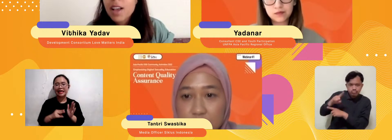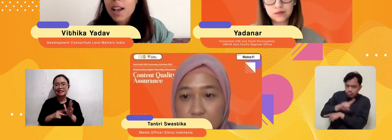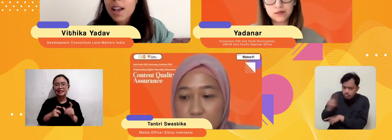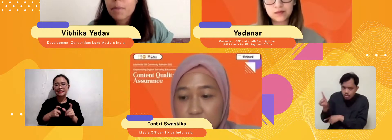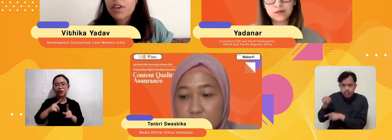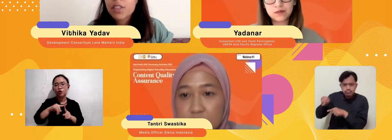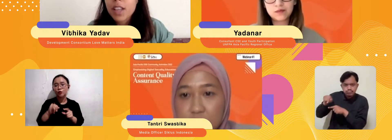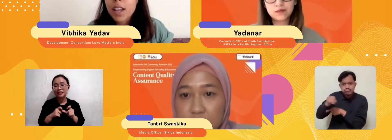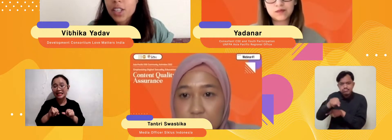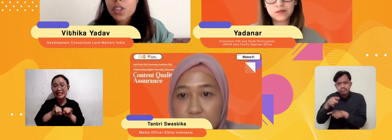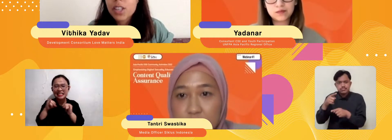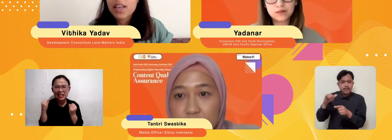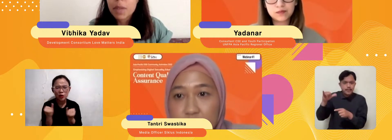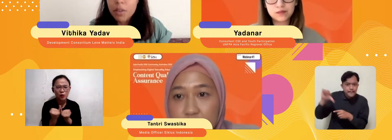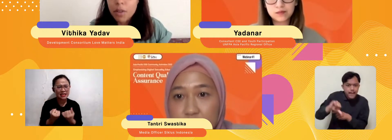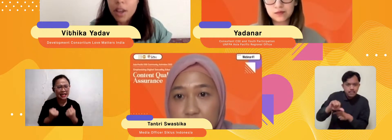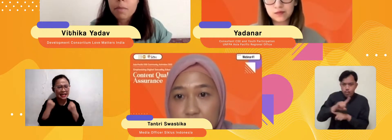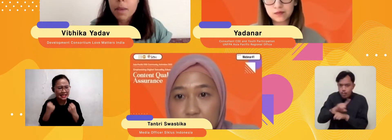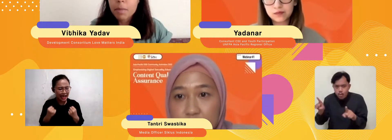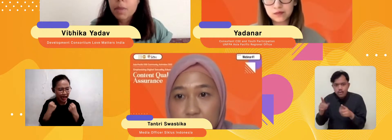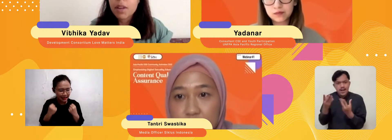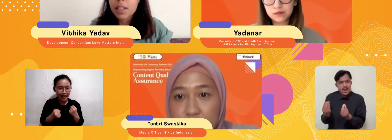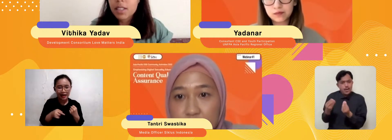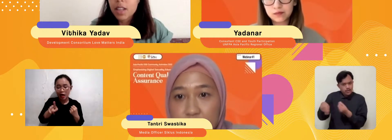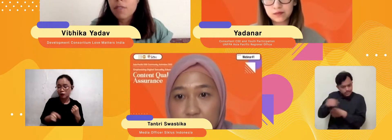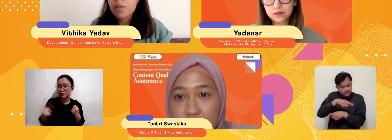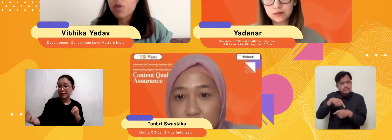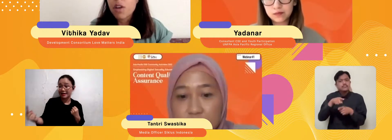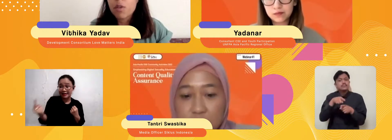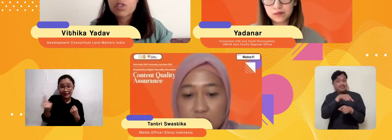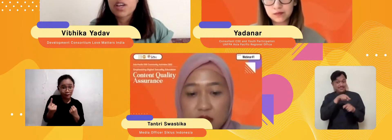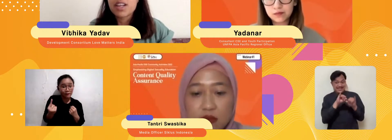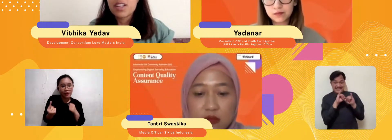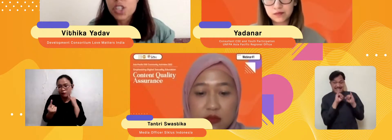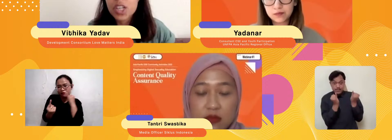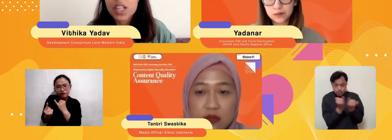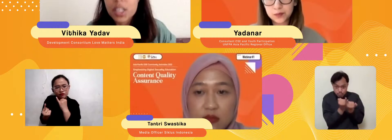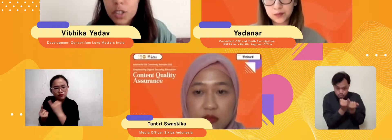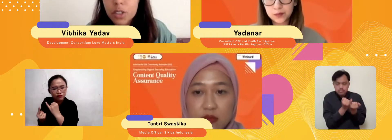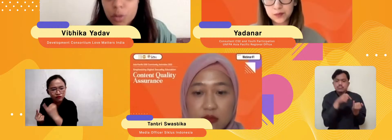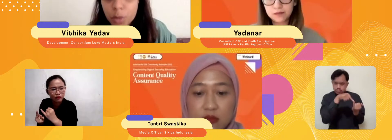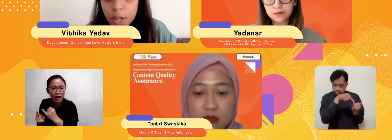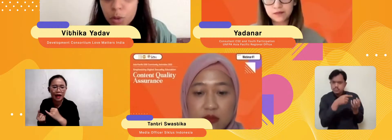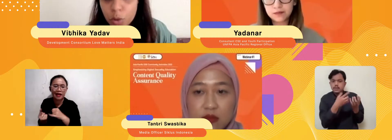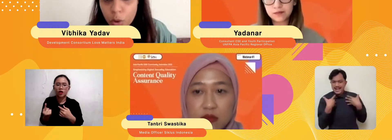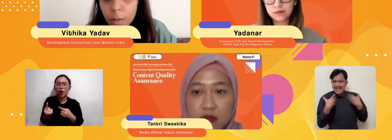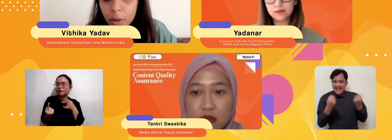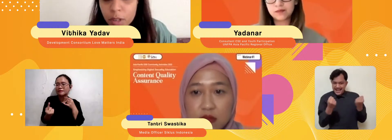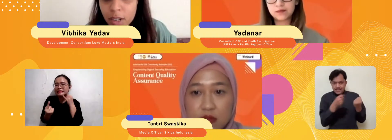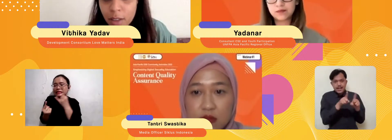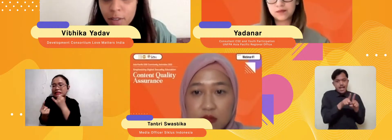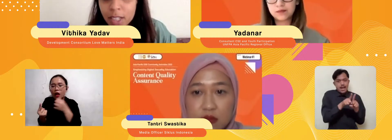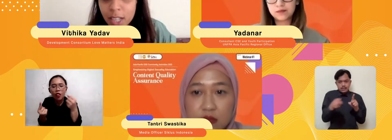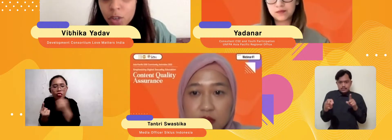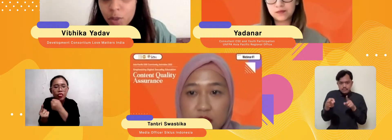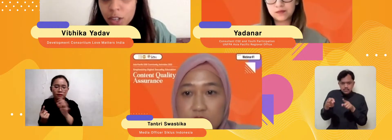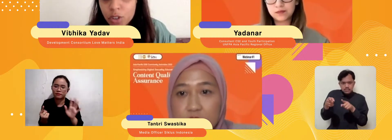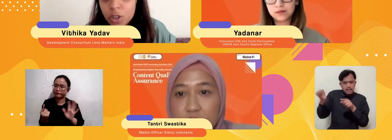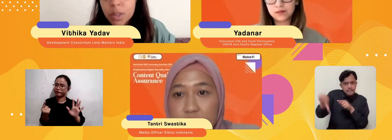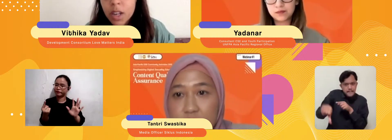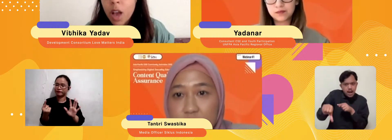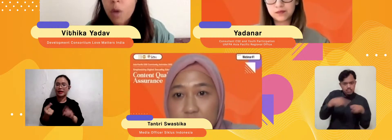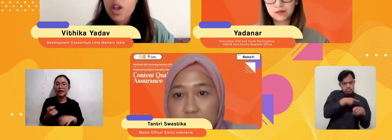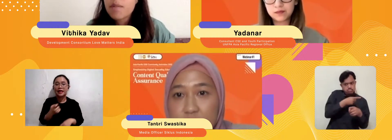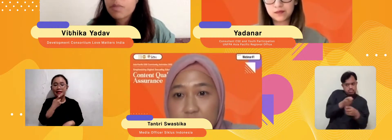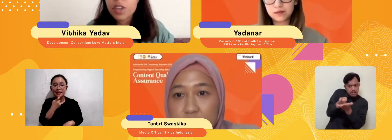people, because essentially they're being run by people and staff who are also conditioned in a certain way to talk about love and sex and